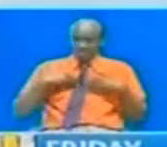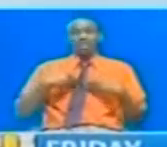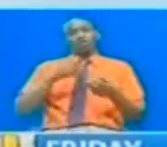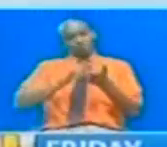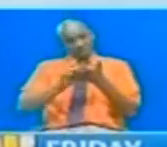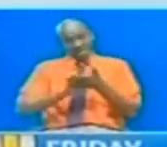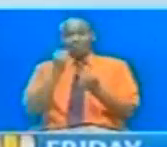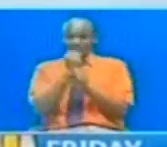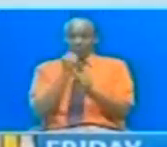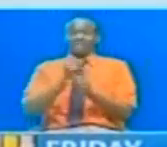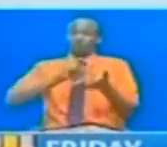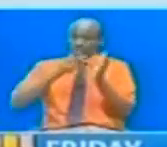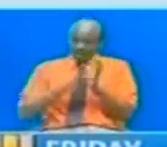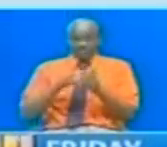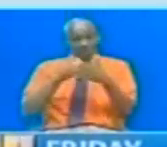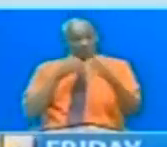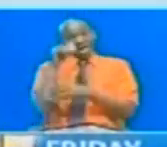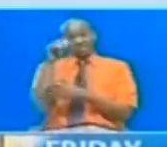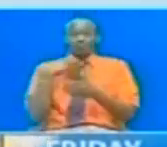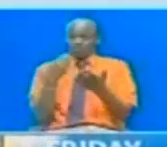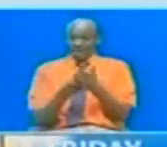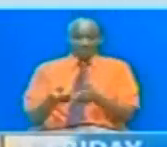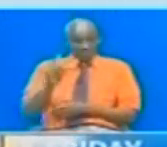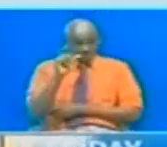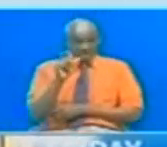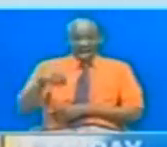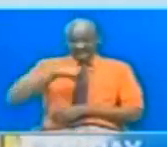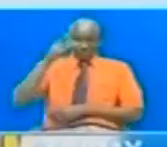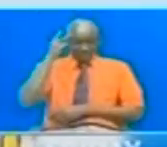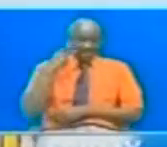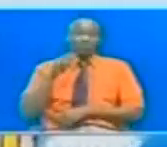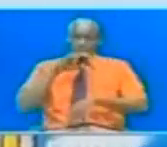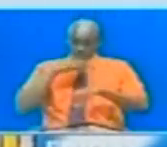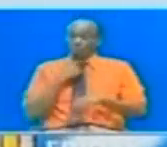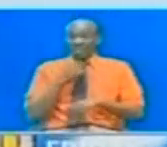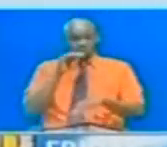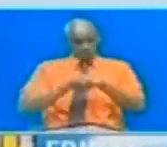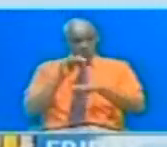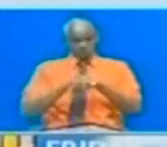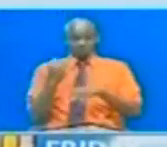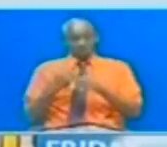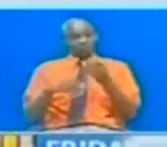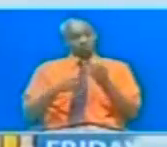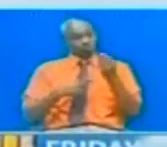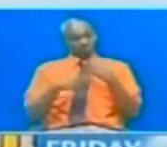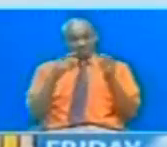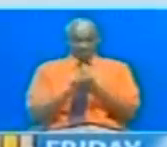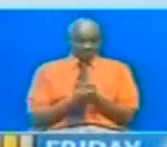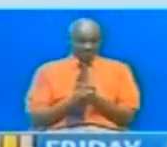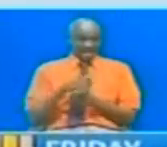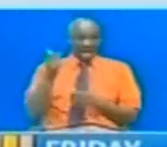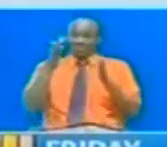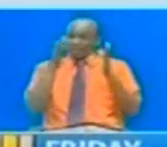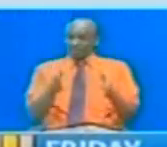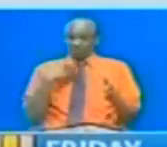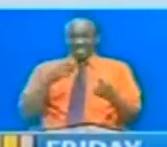contracts first before they demand a pay rise. We as parents want good grades. But Ambuli Victor has a different opinion and says to pay